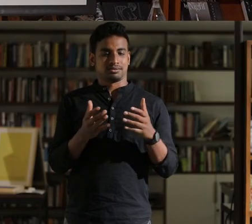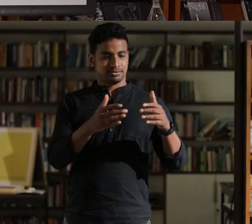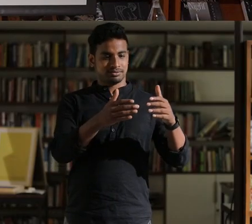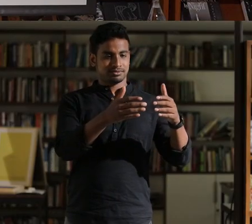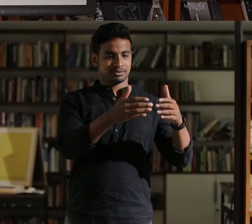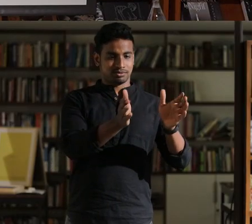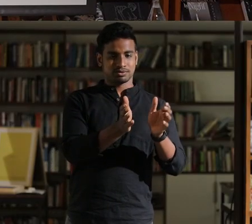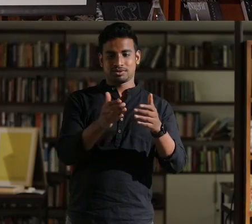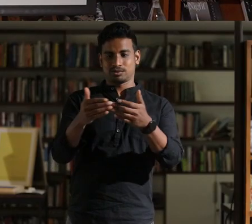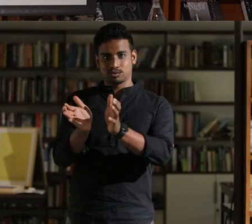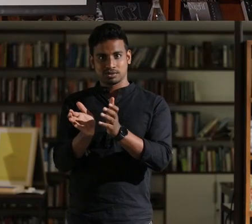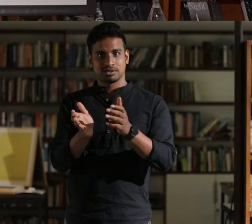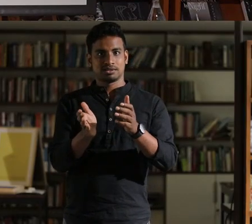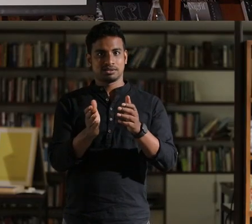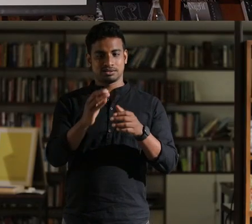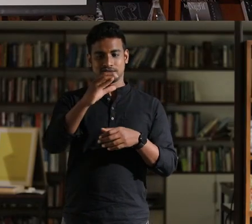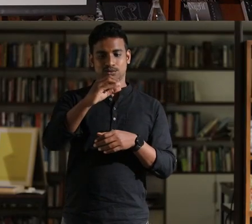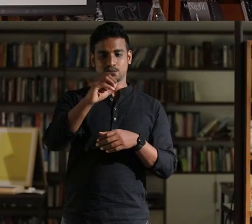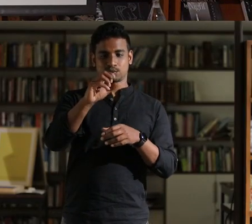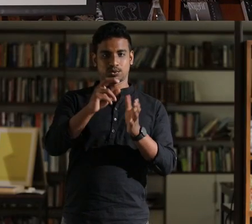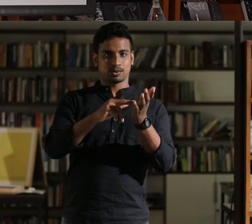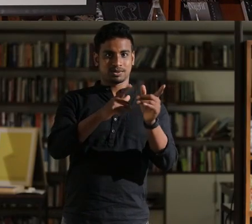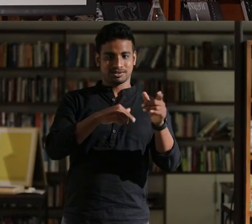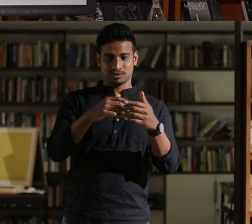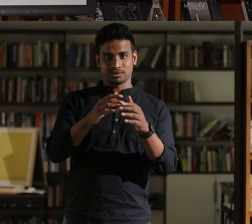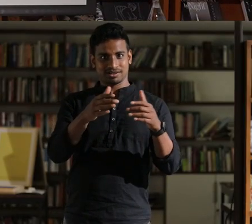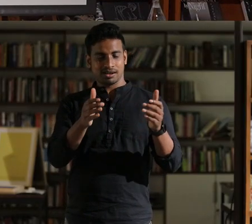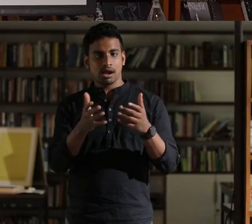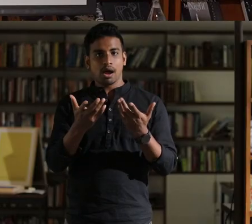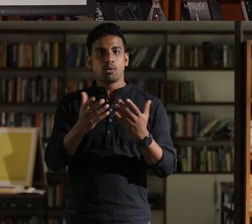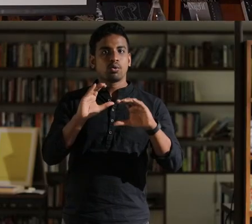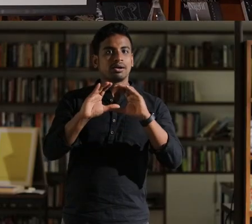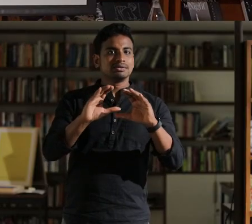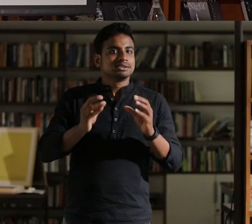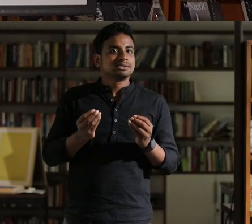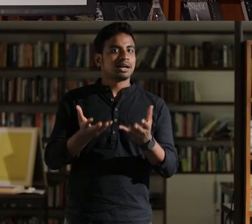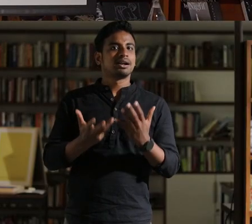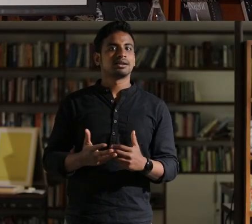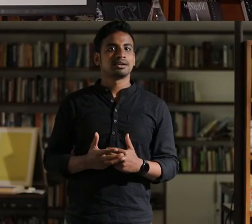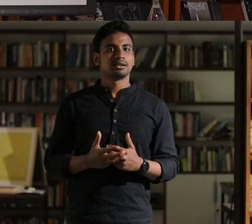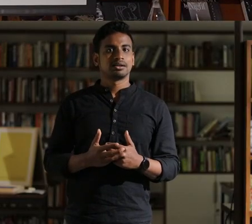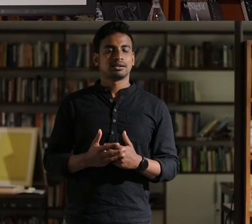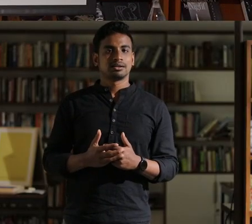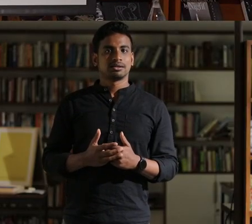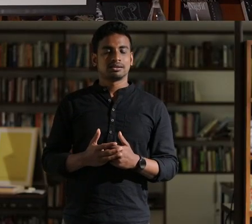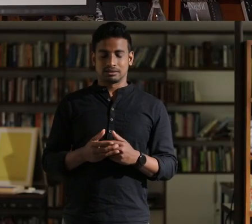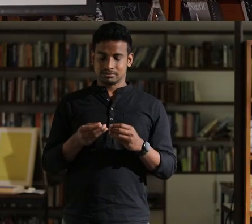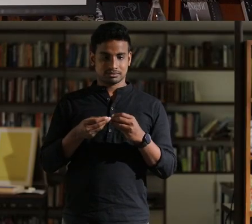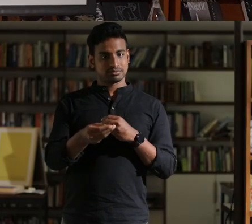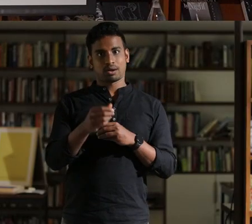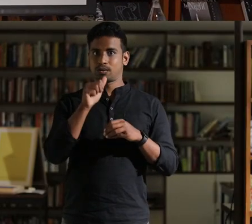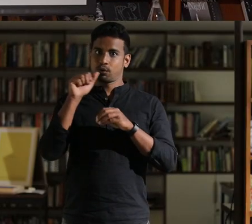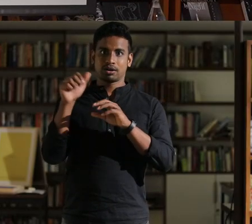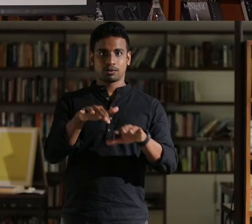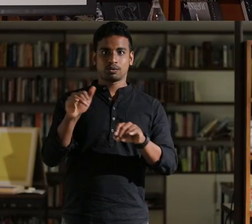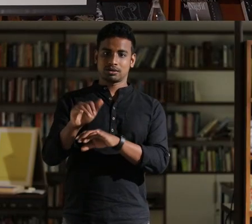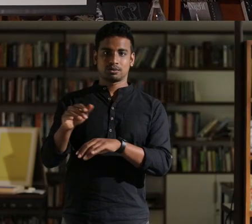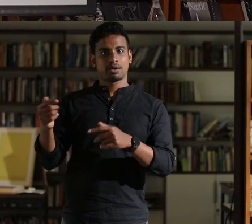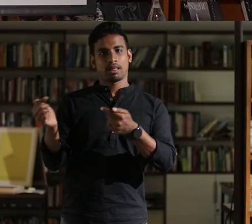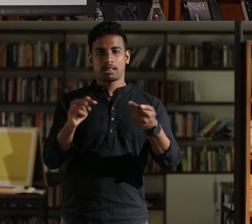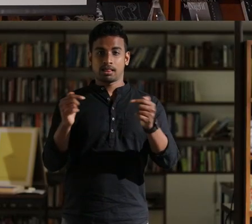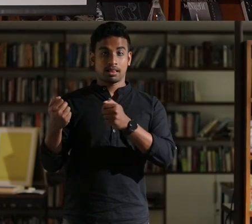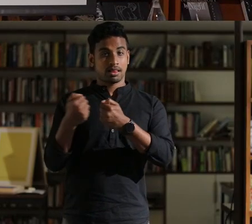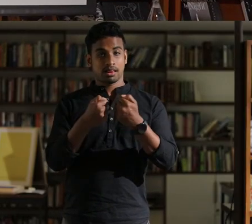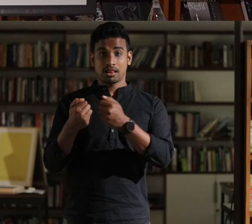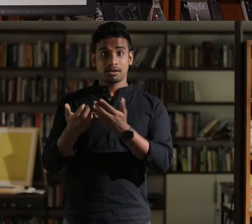colonies? So I said, I'm sure it can be done. It's a question of, so I landed up there and we